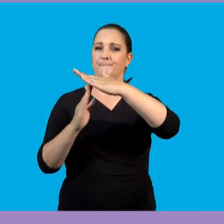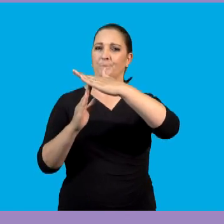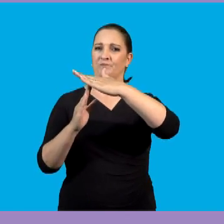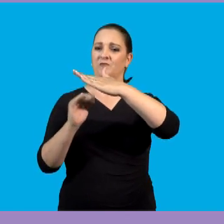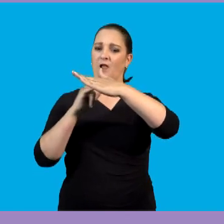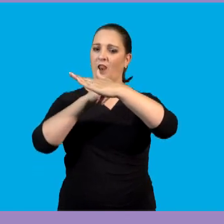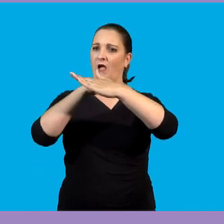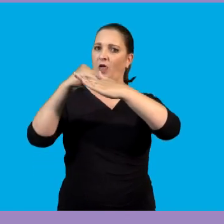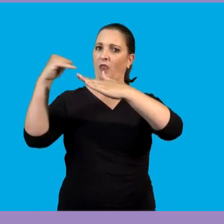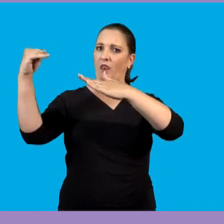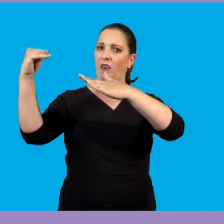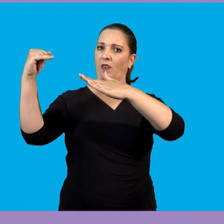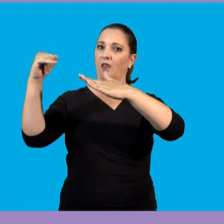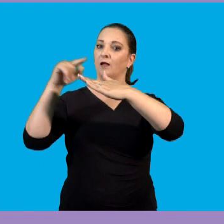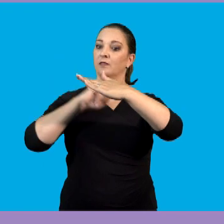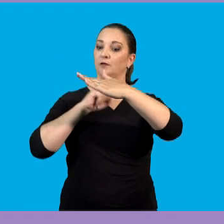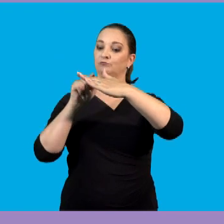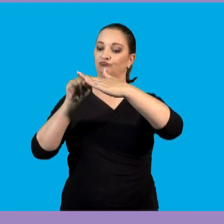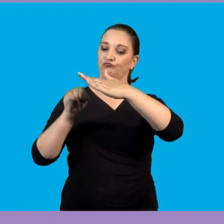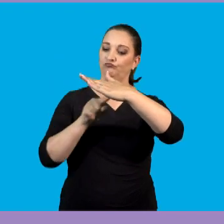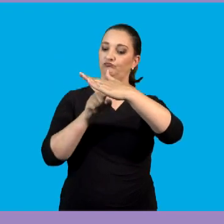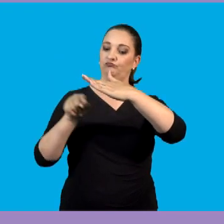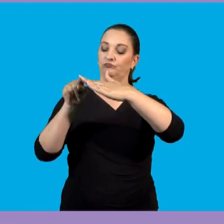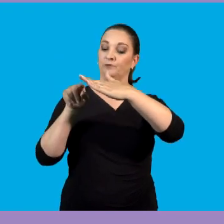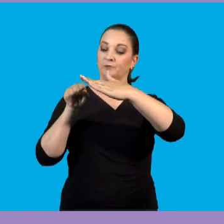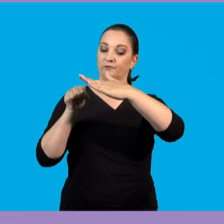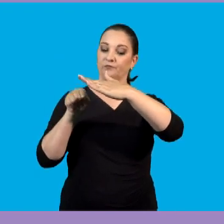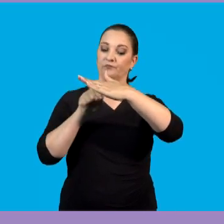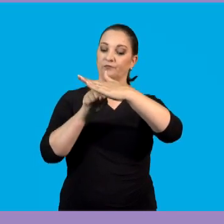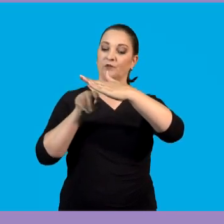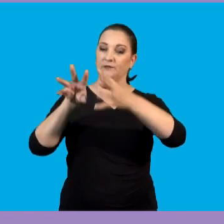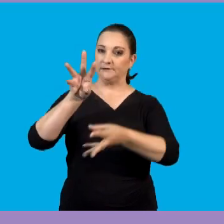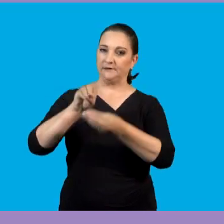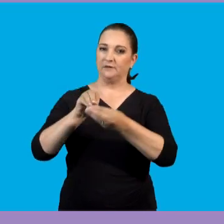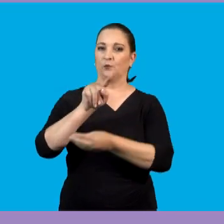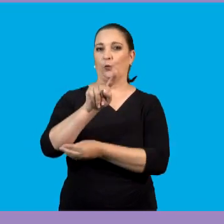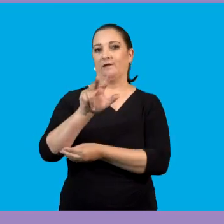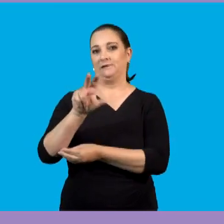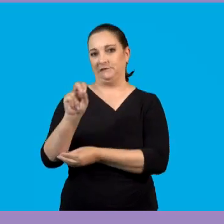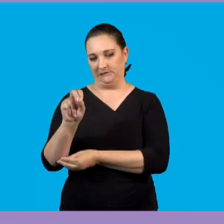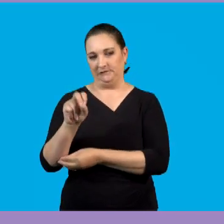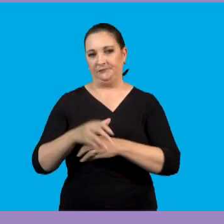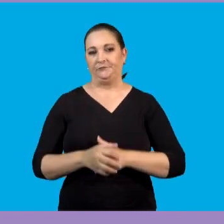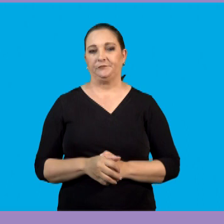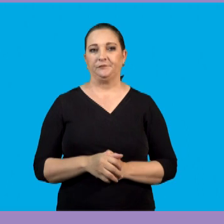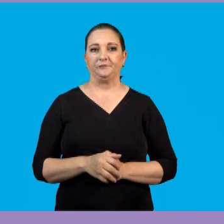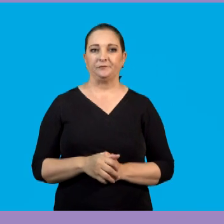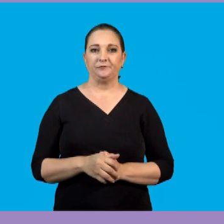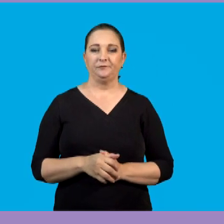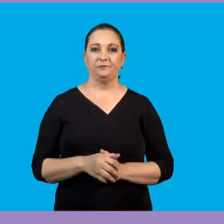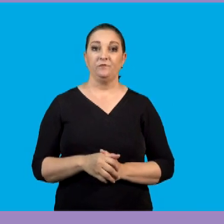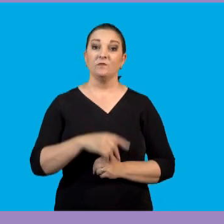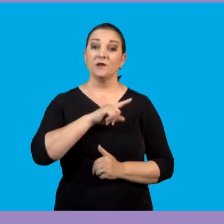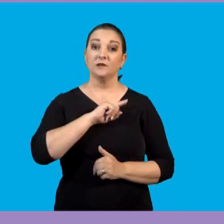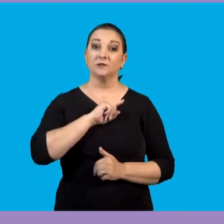and they are on a straight line, it means that the sum of both of these angles is 180 degrees. So